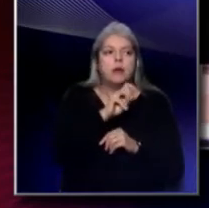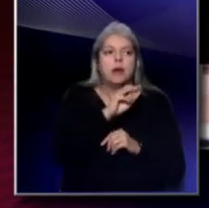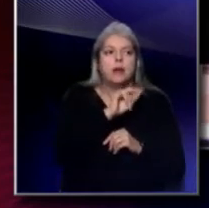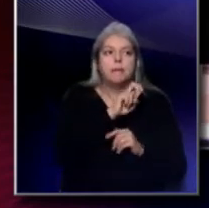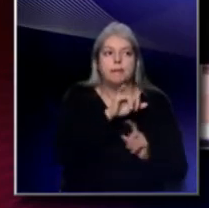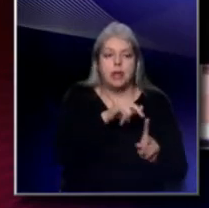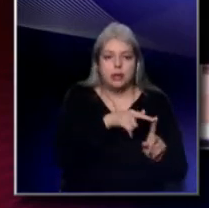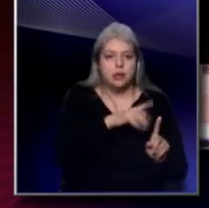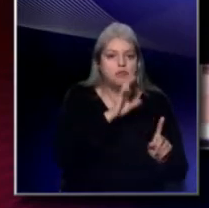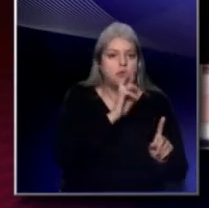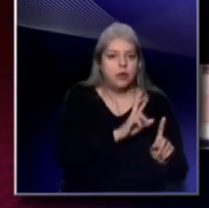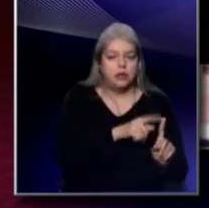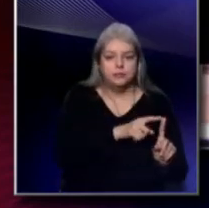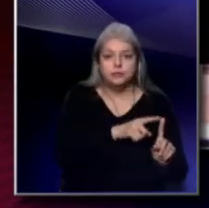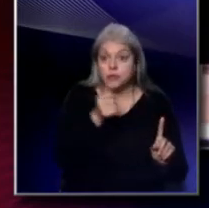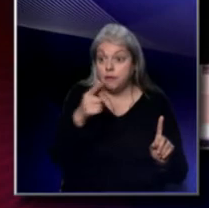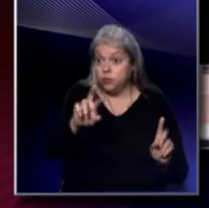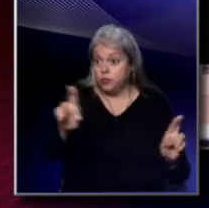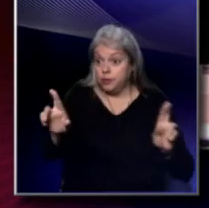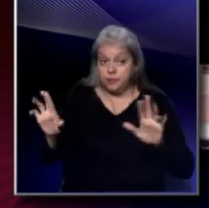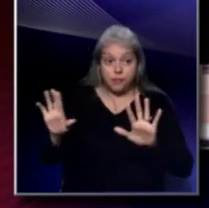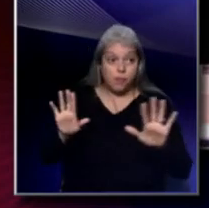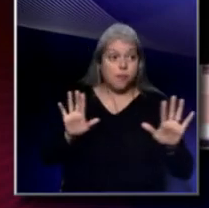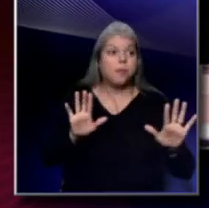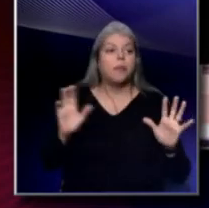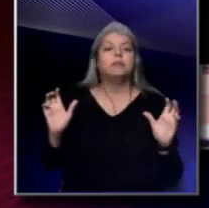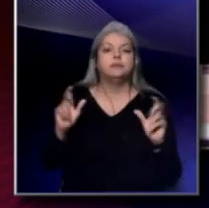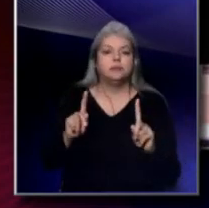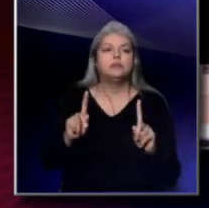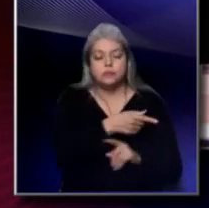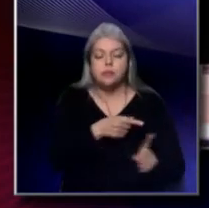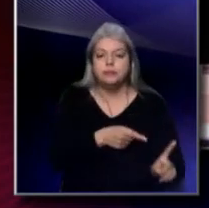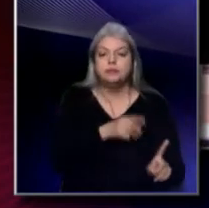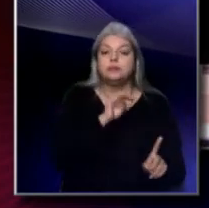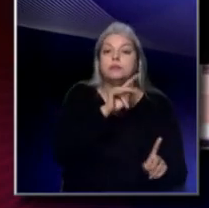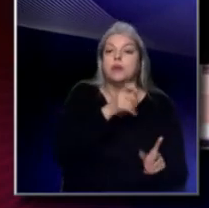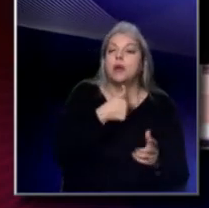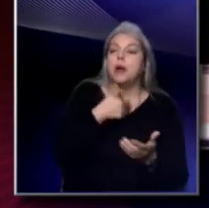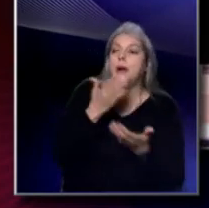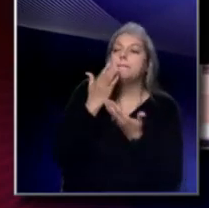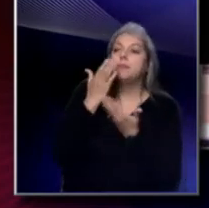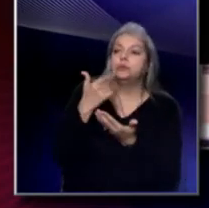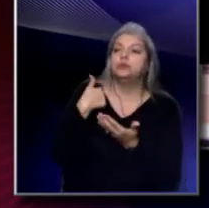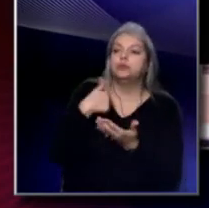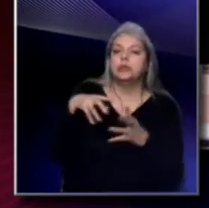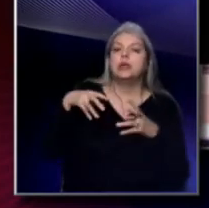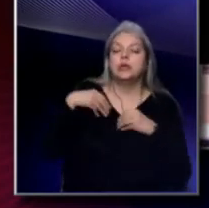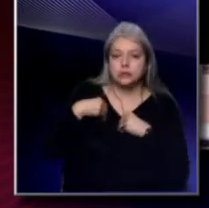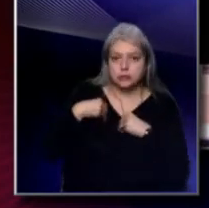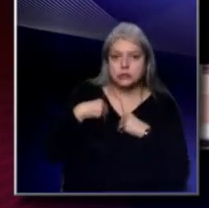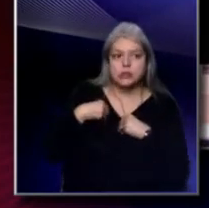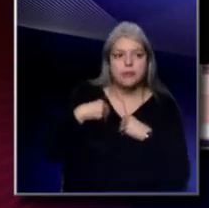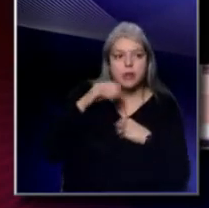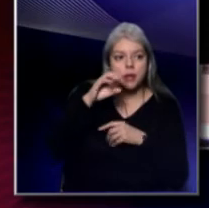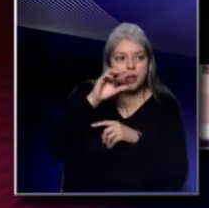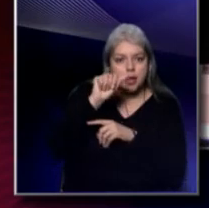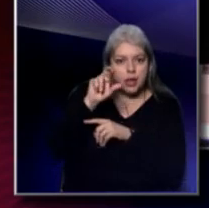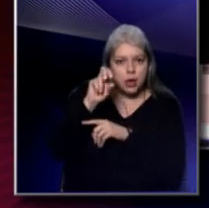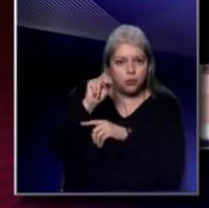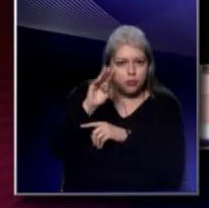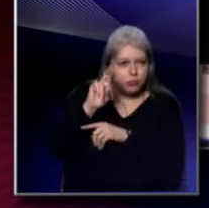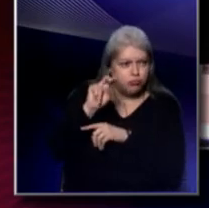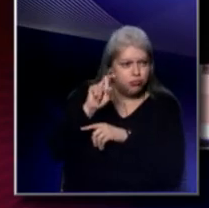Is everybody back on? We're back here. Motion that we accept Aaron Granton as the preferred candidate